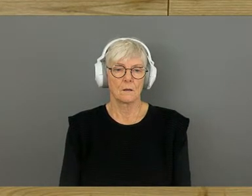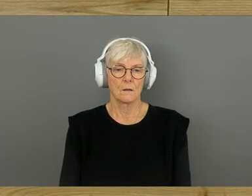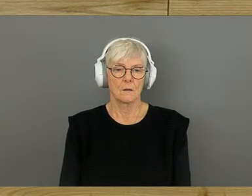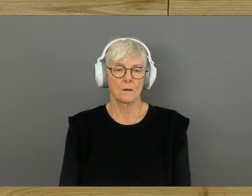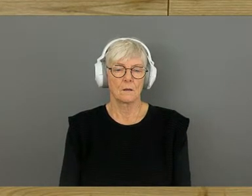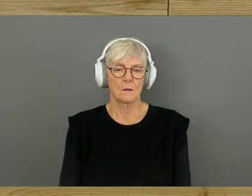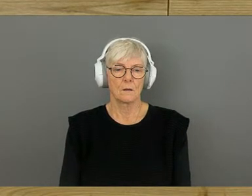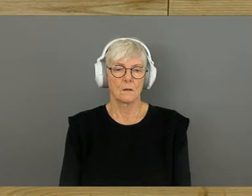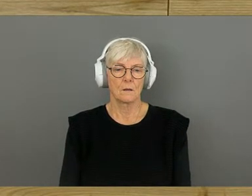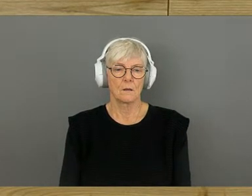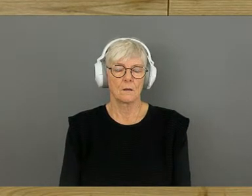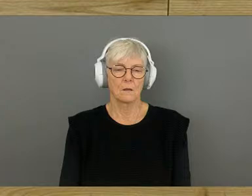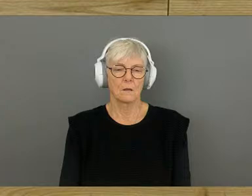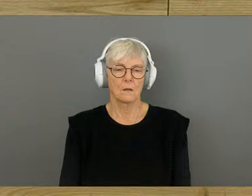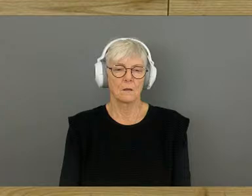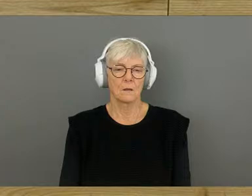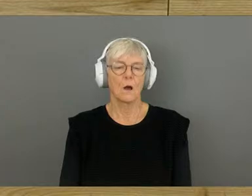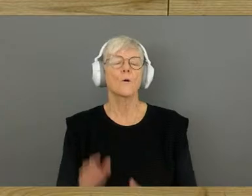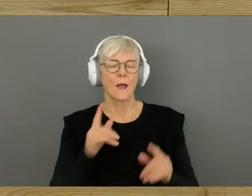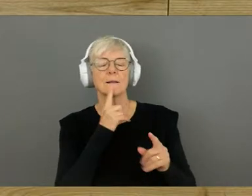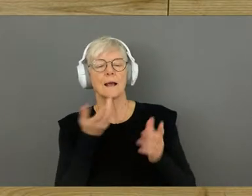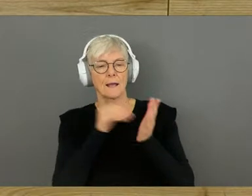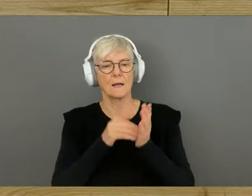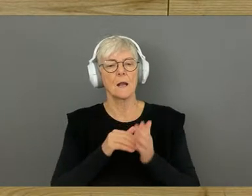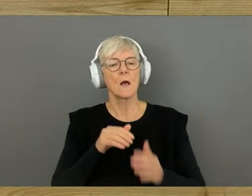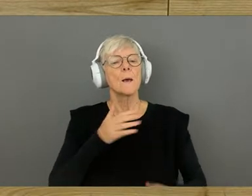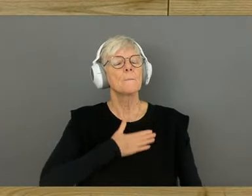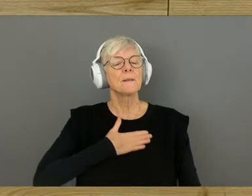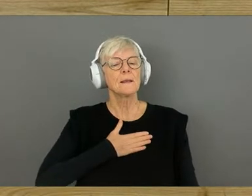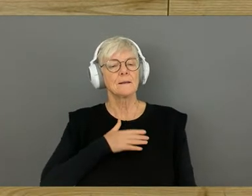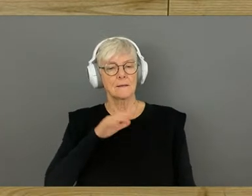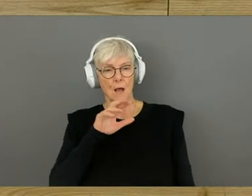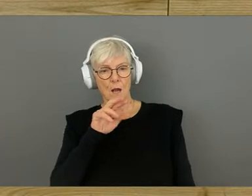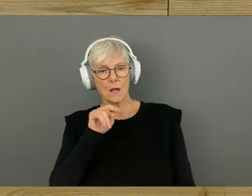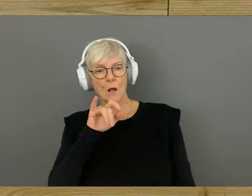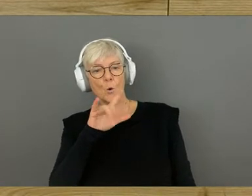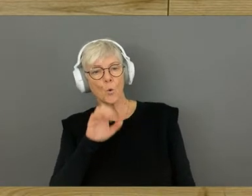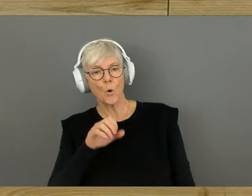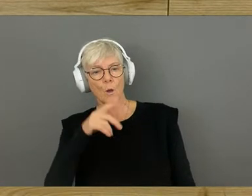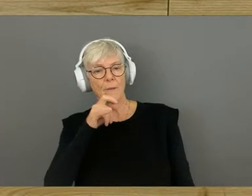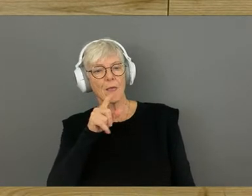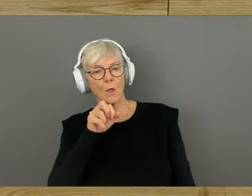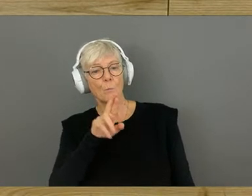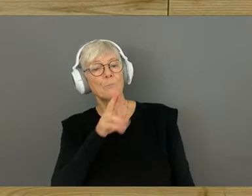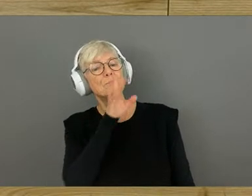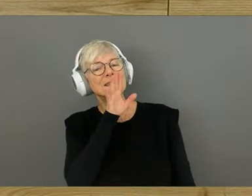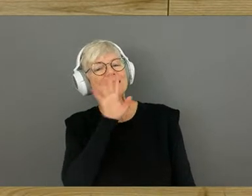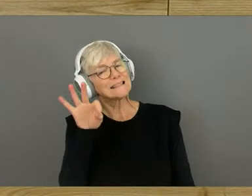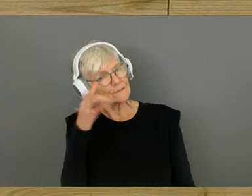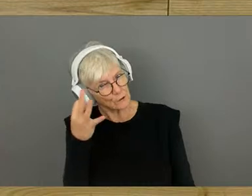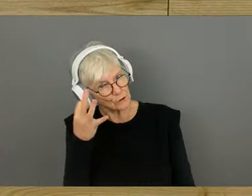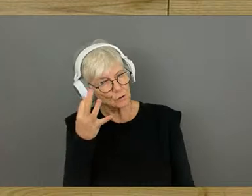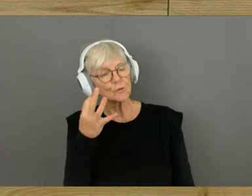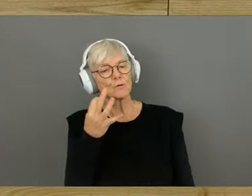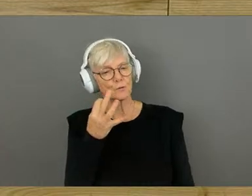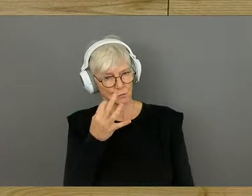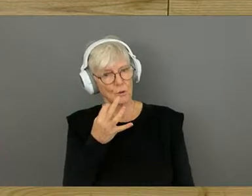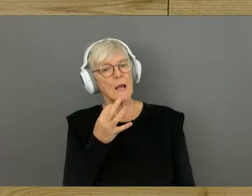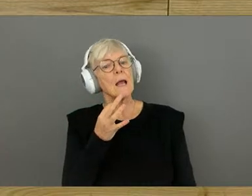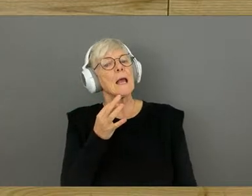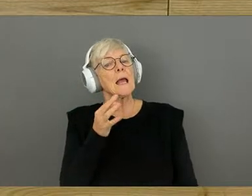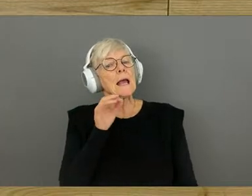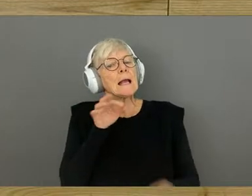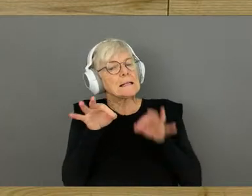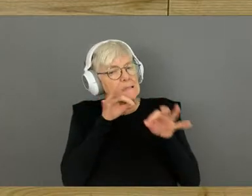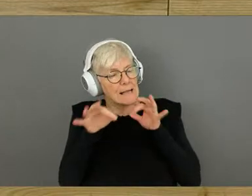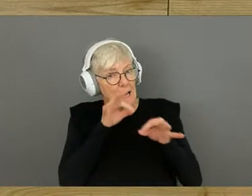So this is for Ms. Poirier. Could you please repeat in French if everyone will have their powers restored before Christmas,